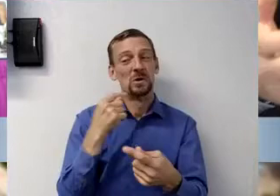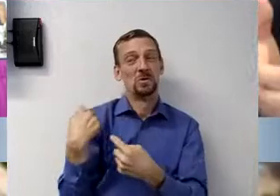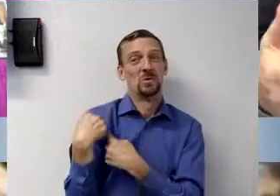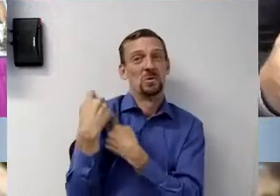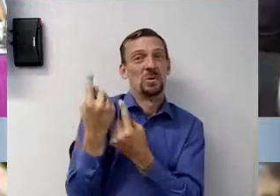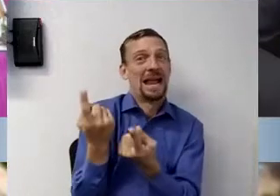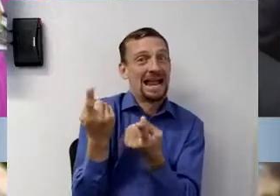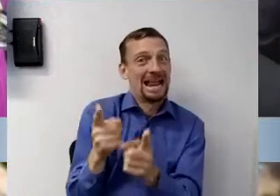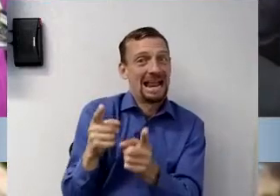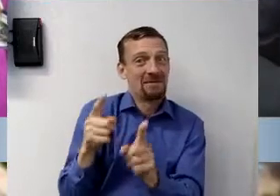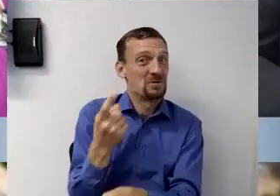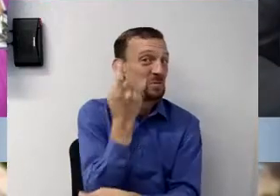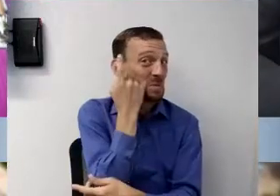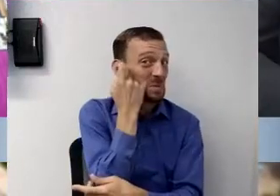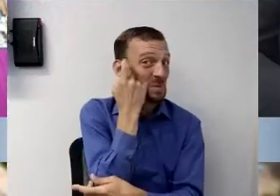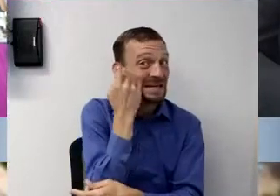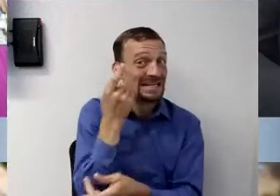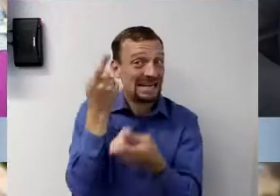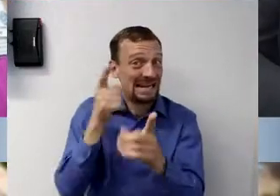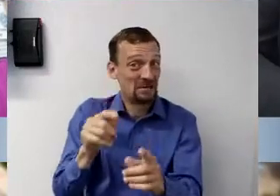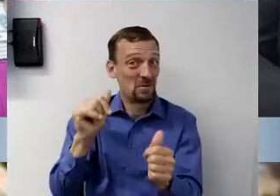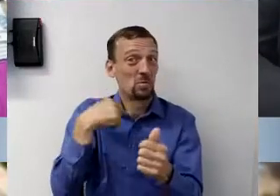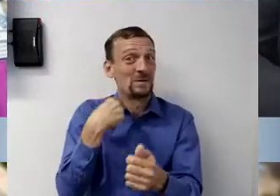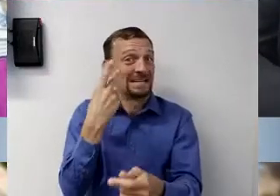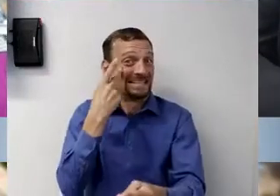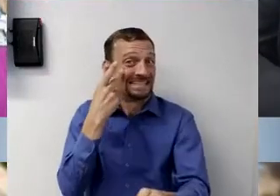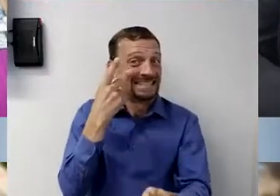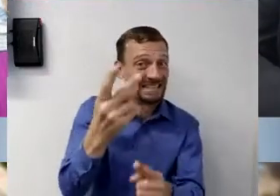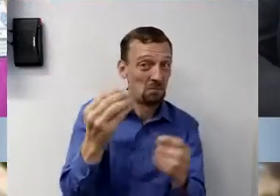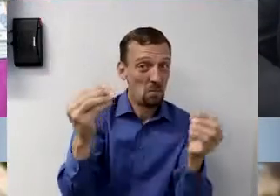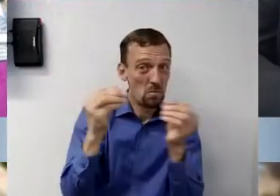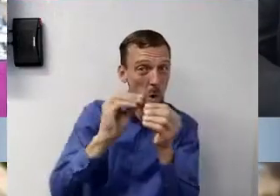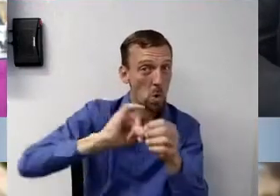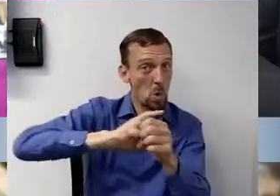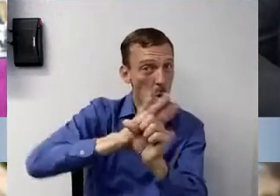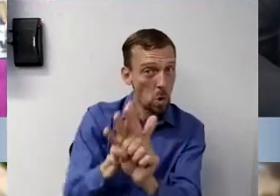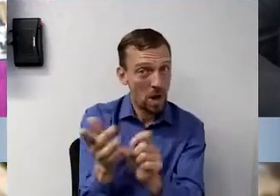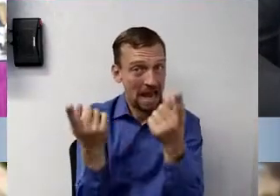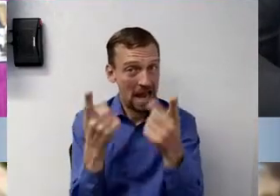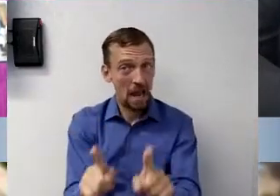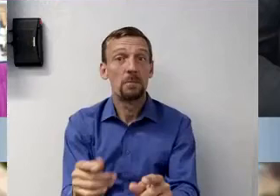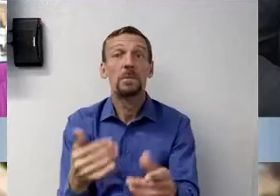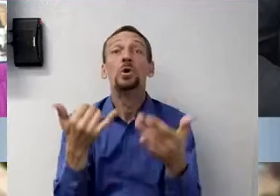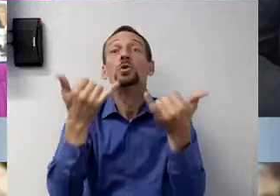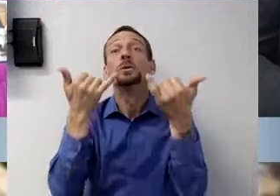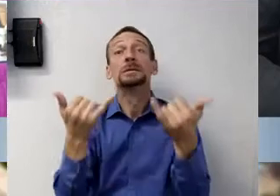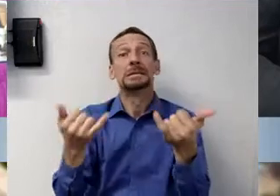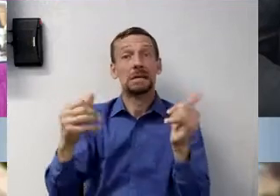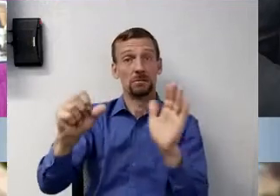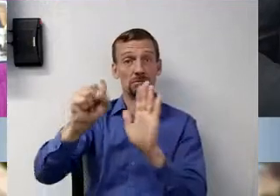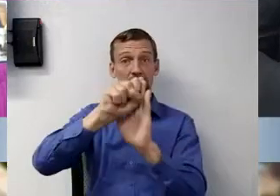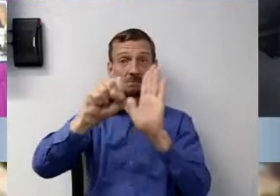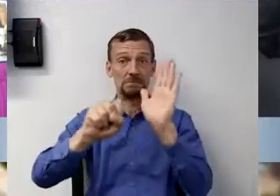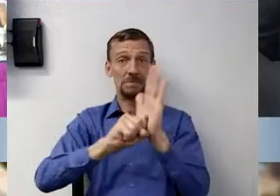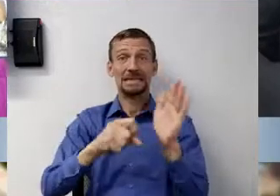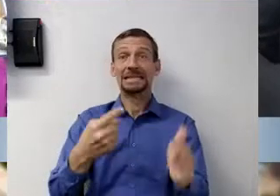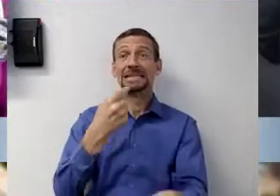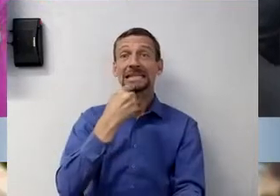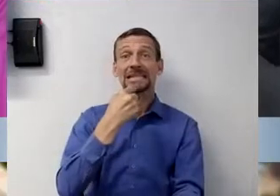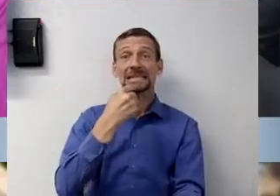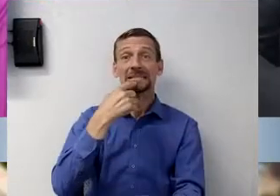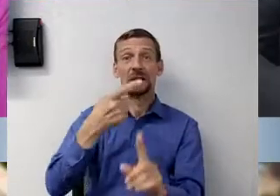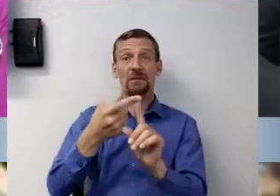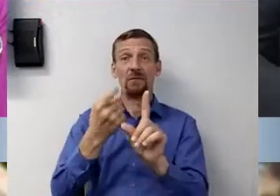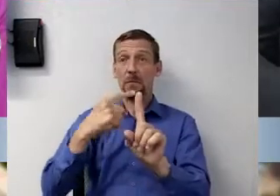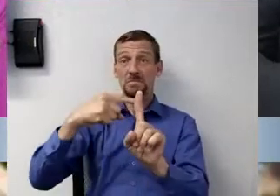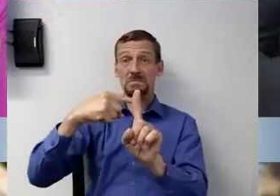as a barometer for the hospital in terms of what we might be expecting. So the state's reporting that in terms of the positivity